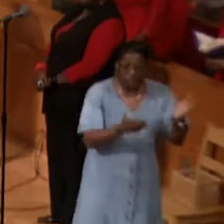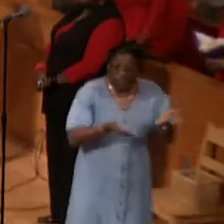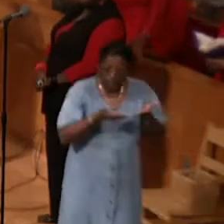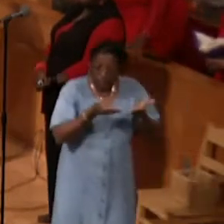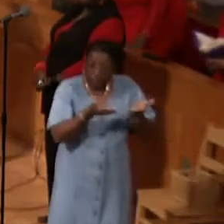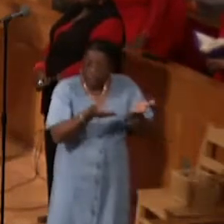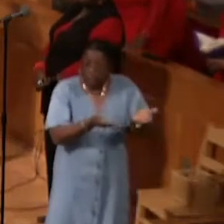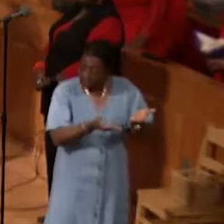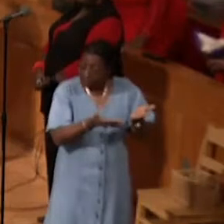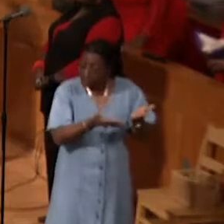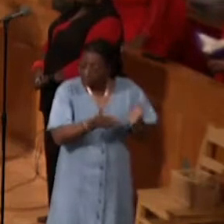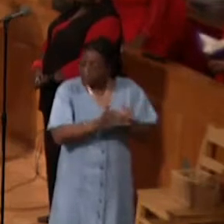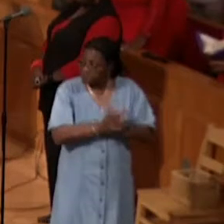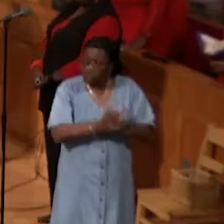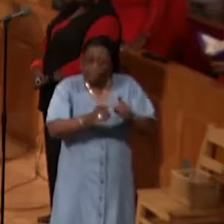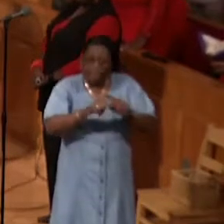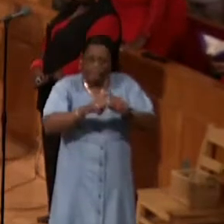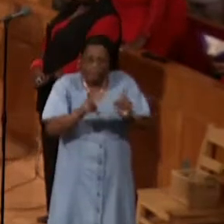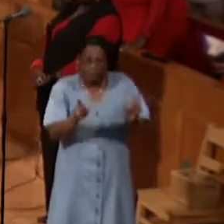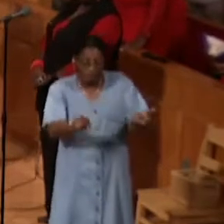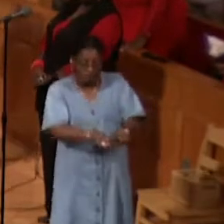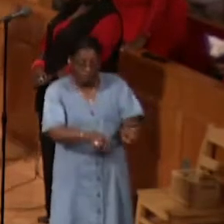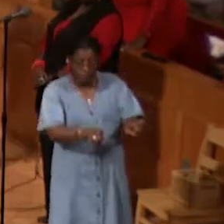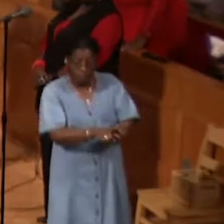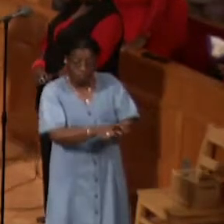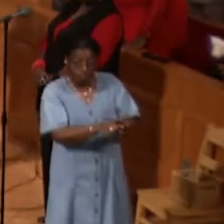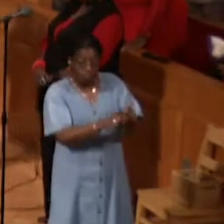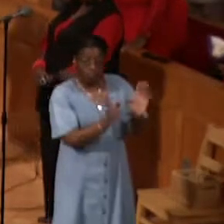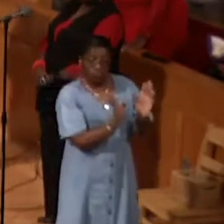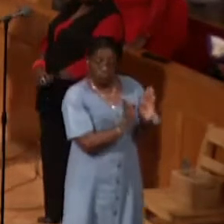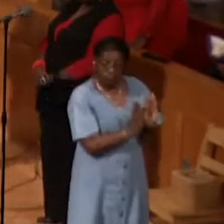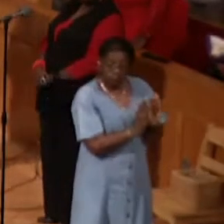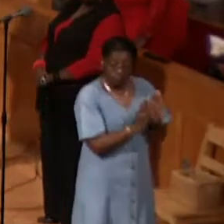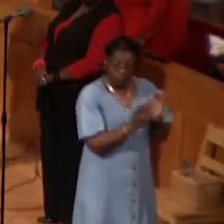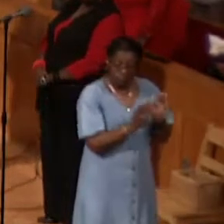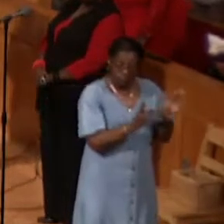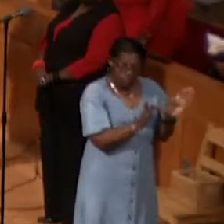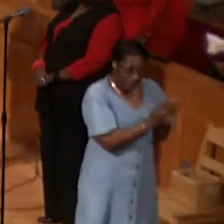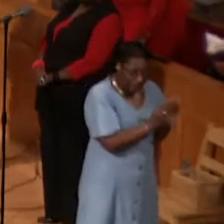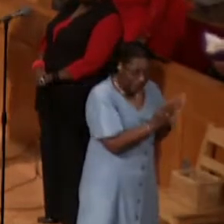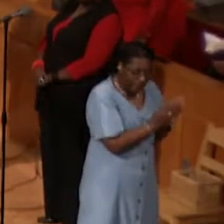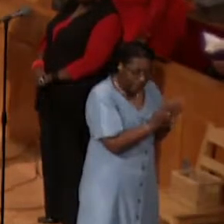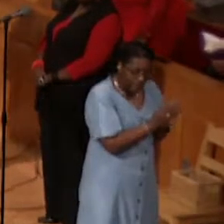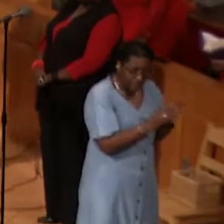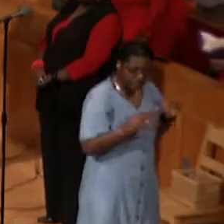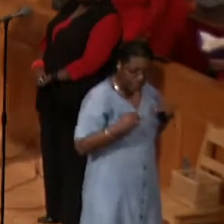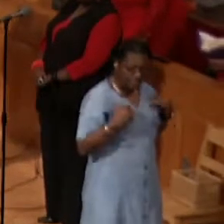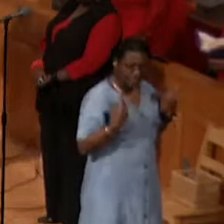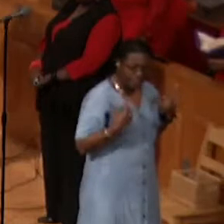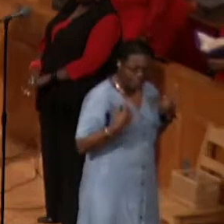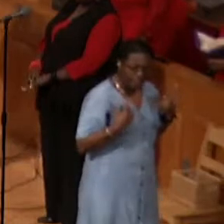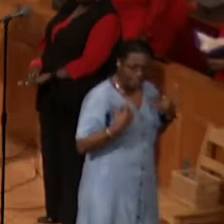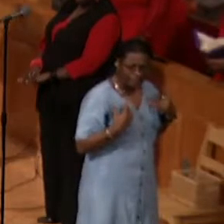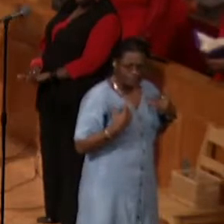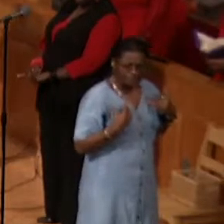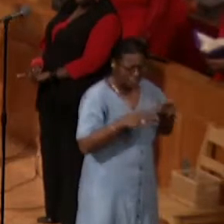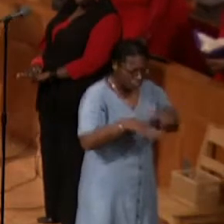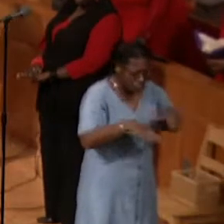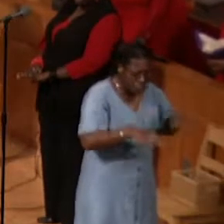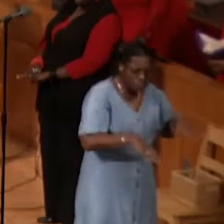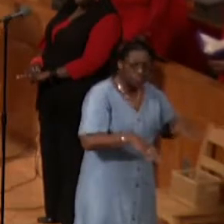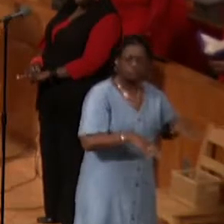Presentations, but I also want to meet with all of our young people, our children, our youth